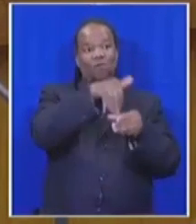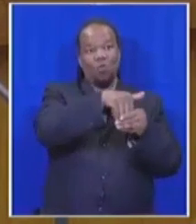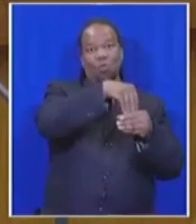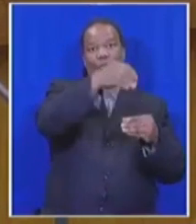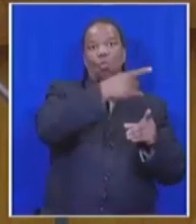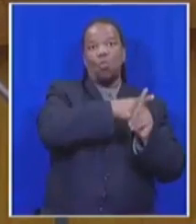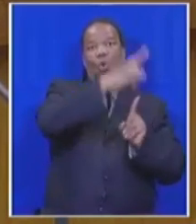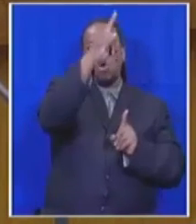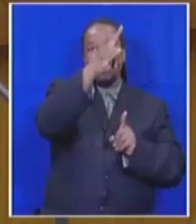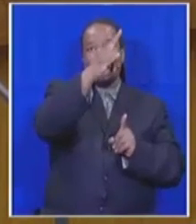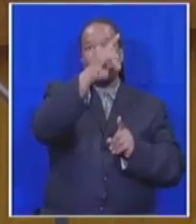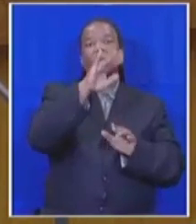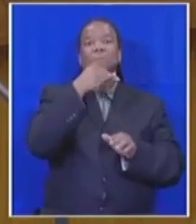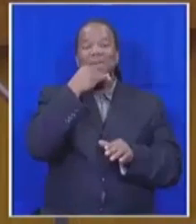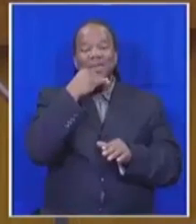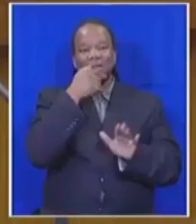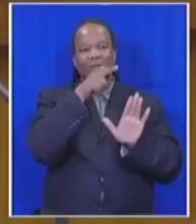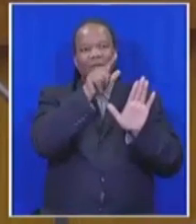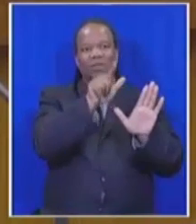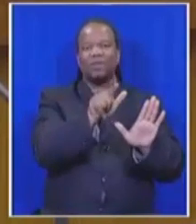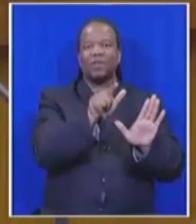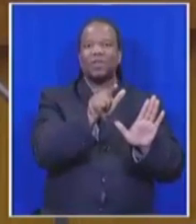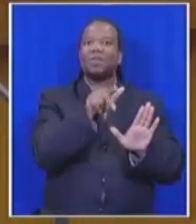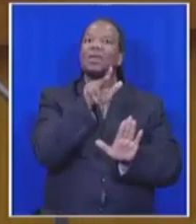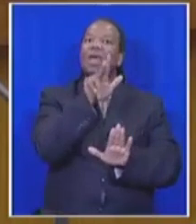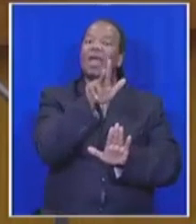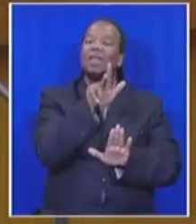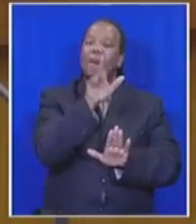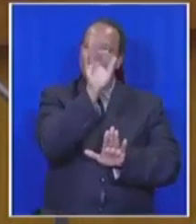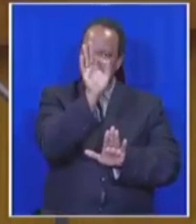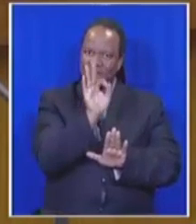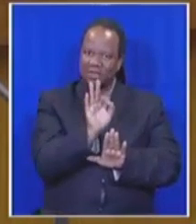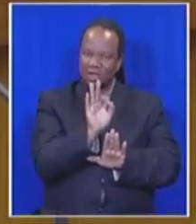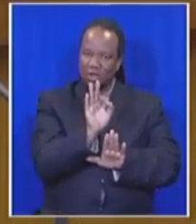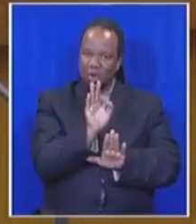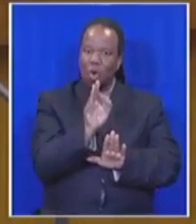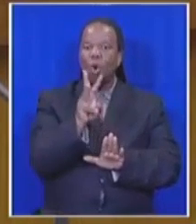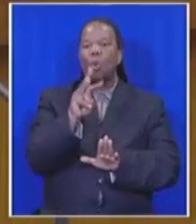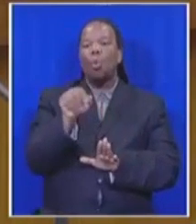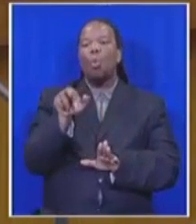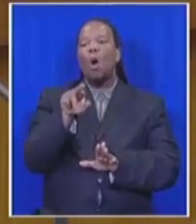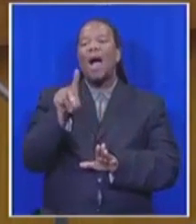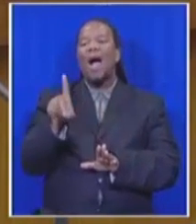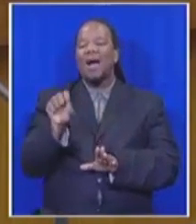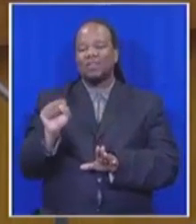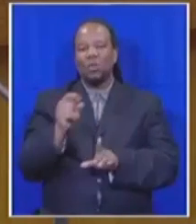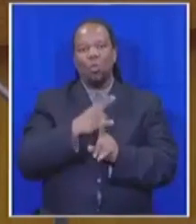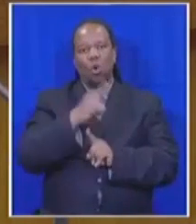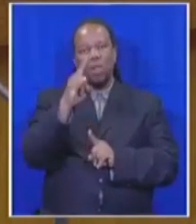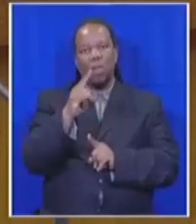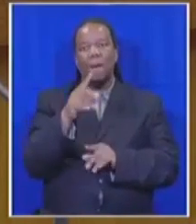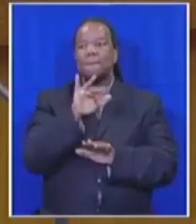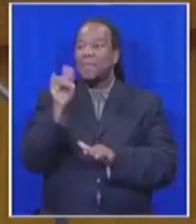78.2% of the total wards, whereas the opposition combined could